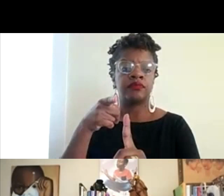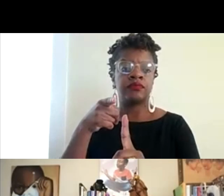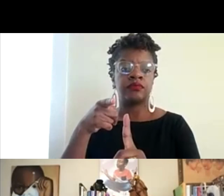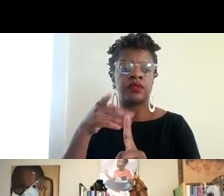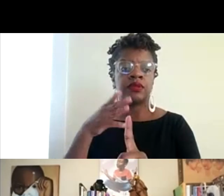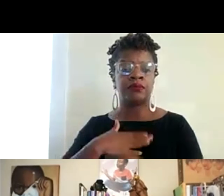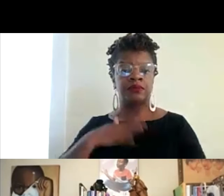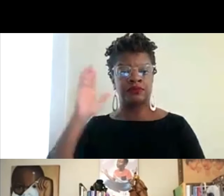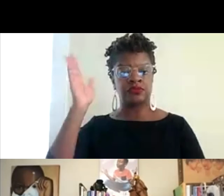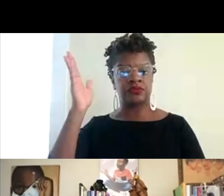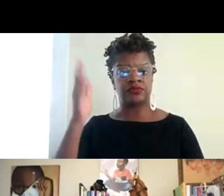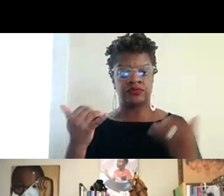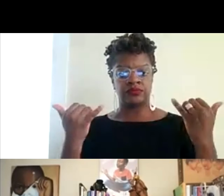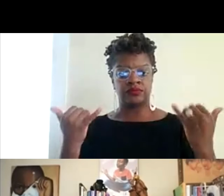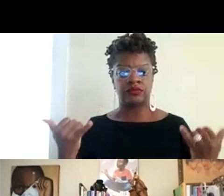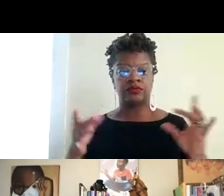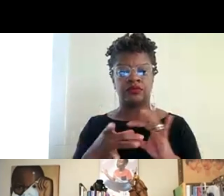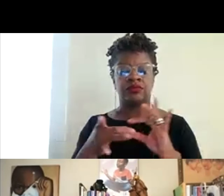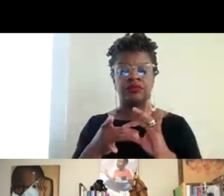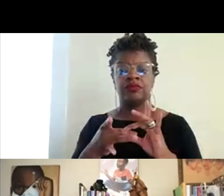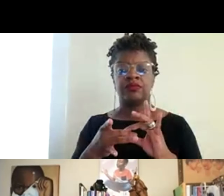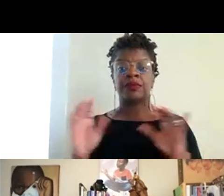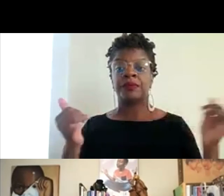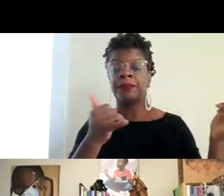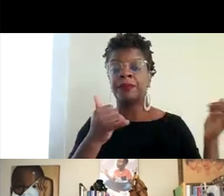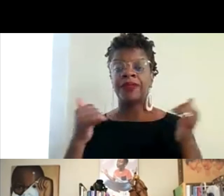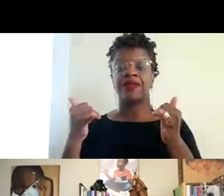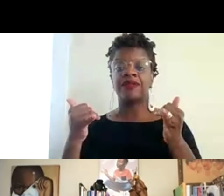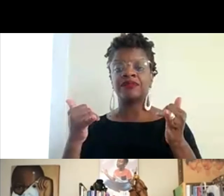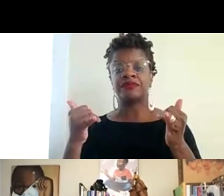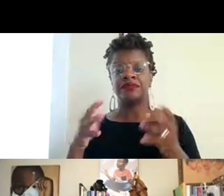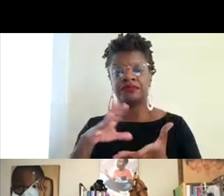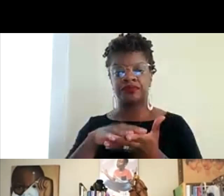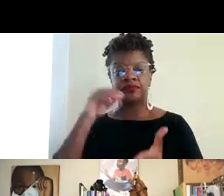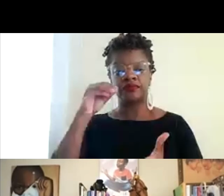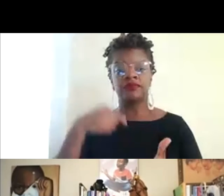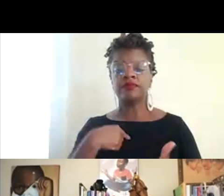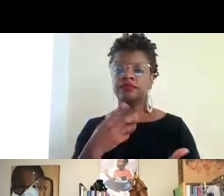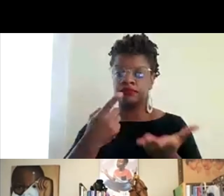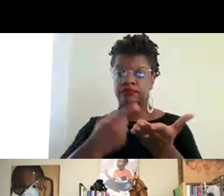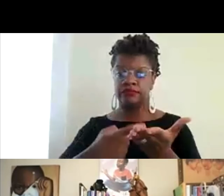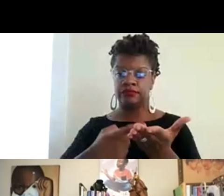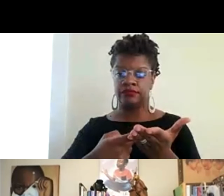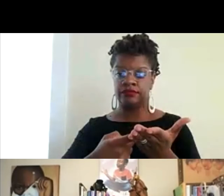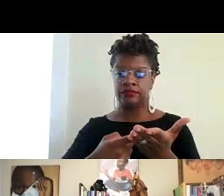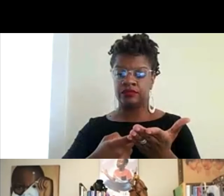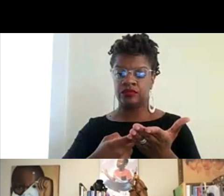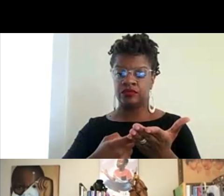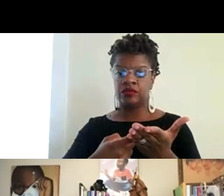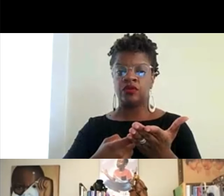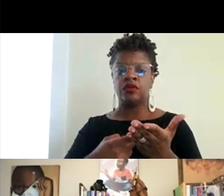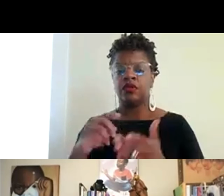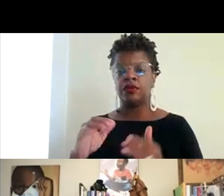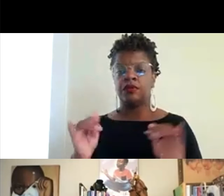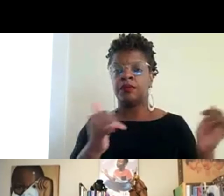my presentation. So in the spirit of playful learning, I want to spend some time having us examine play